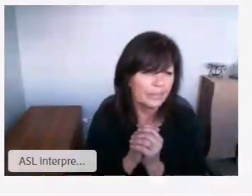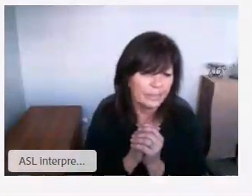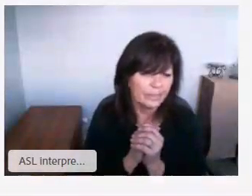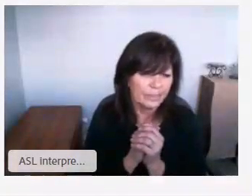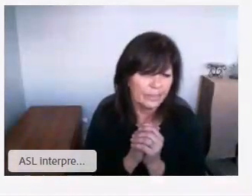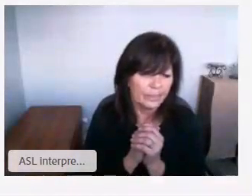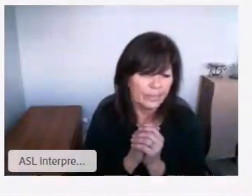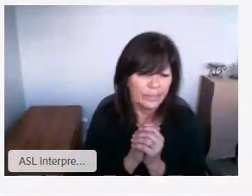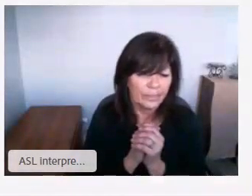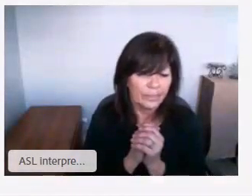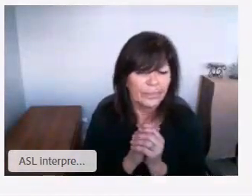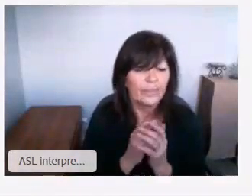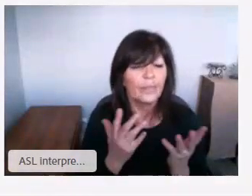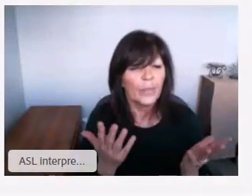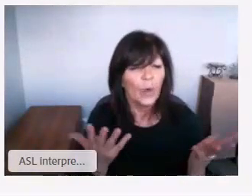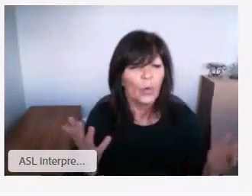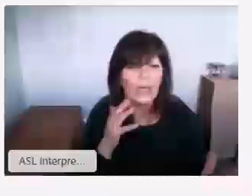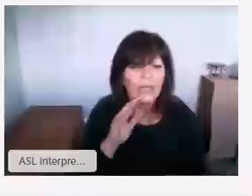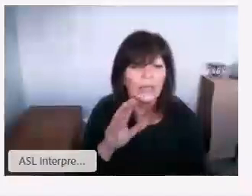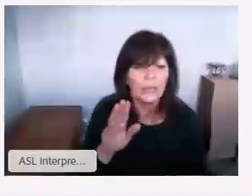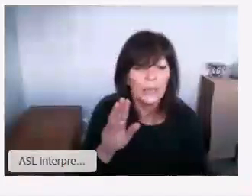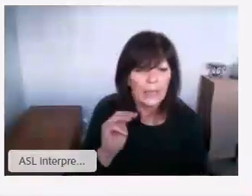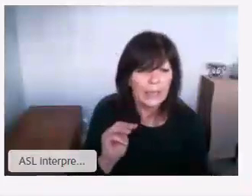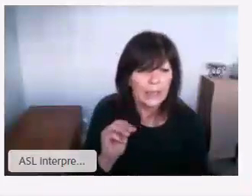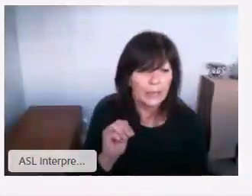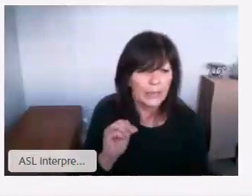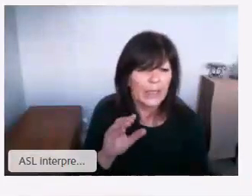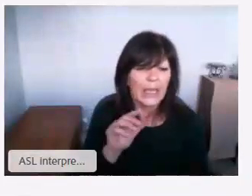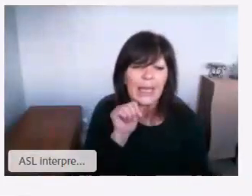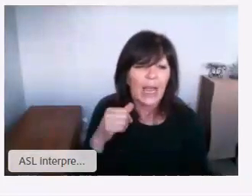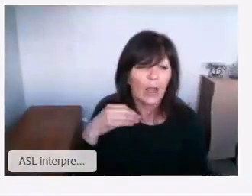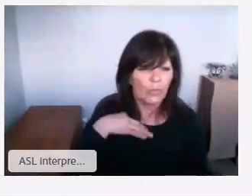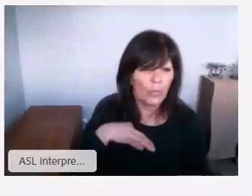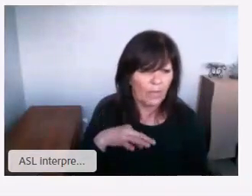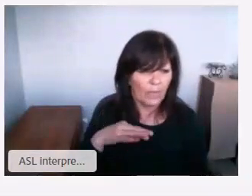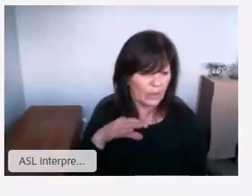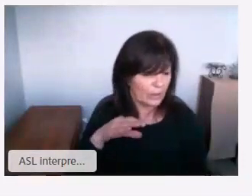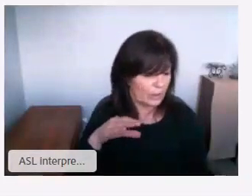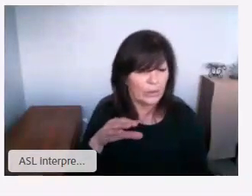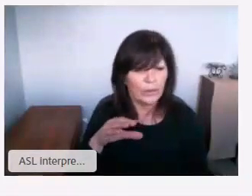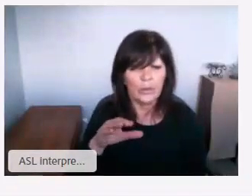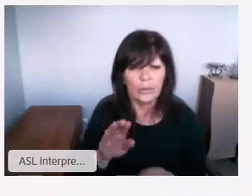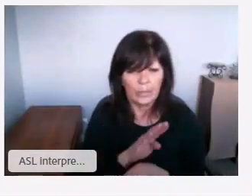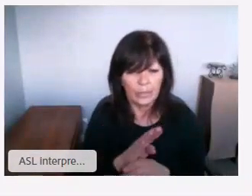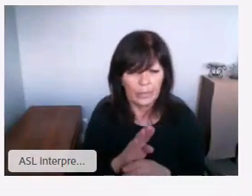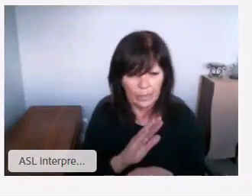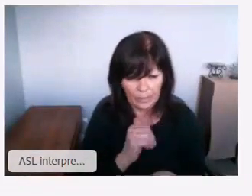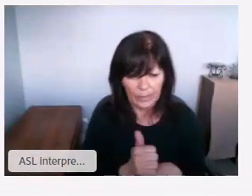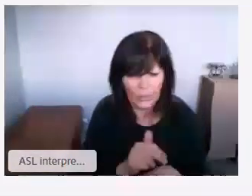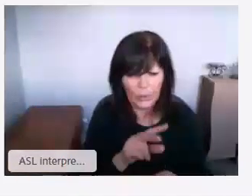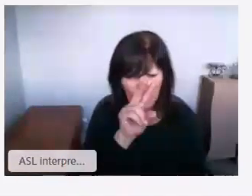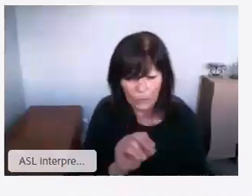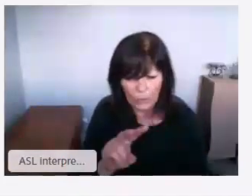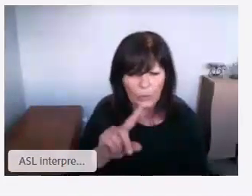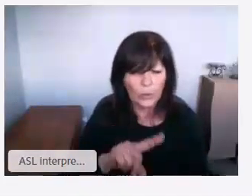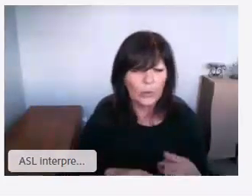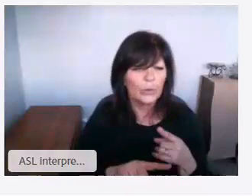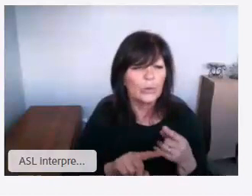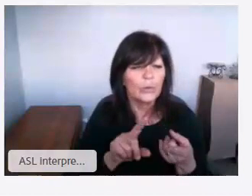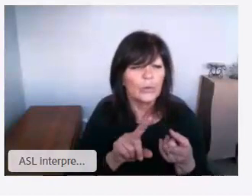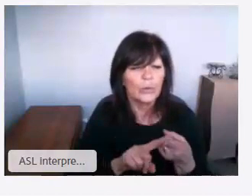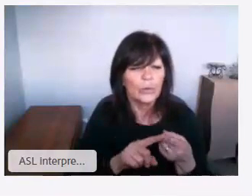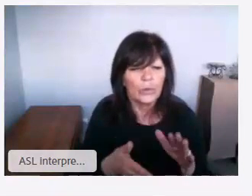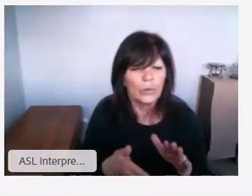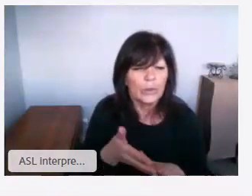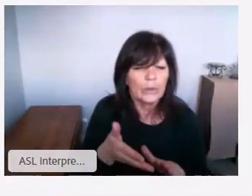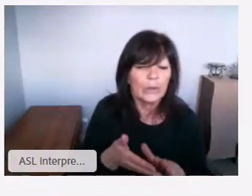So what is BNMC? We are a not-for-profit corporation formed in 2002 to facilitate and manage the development of the Buffalo